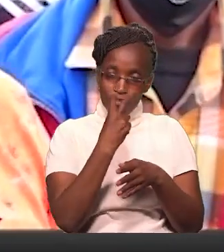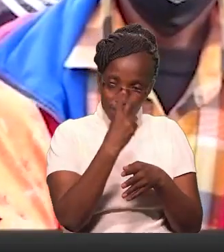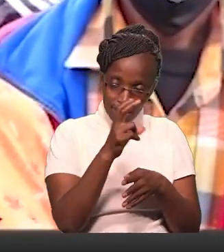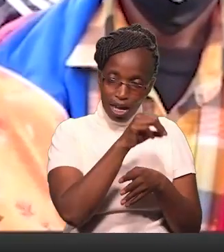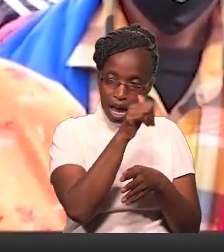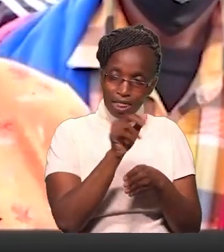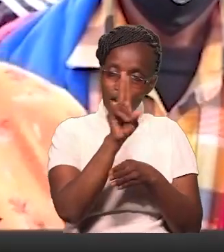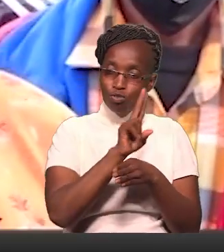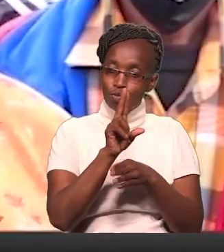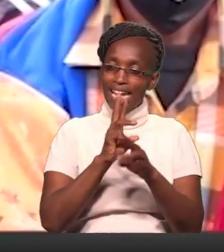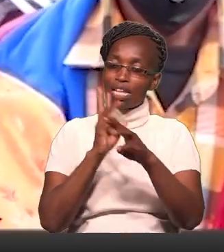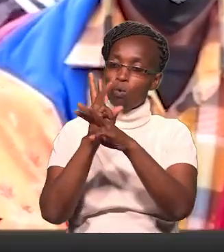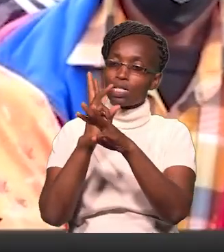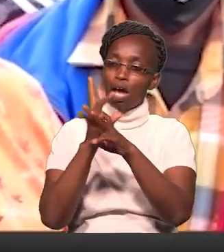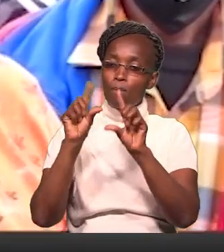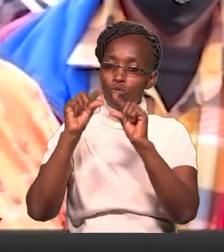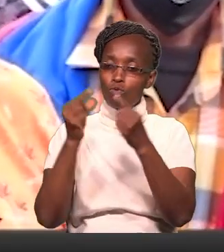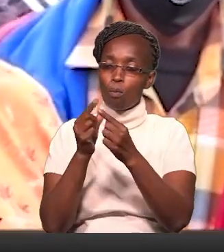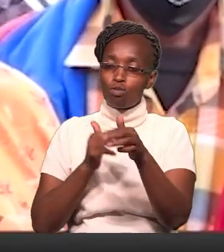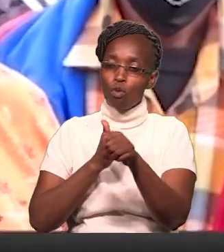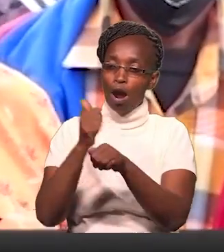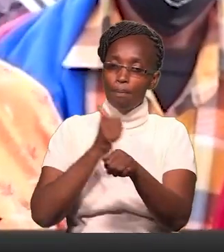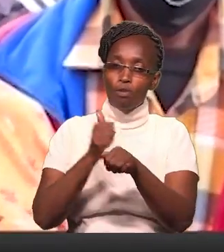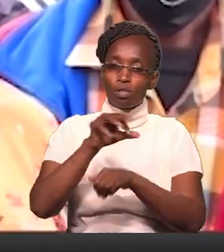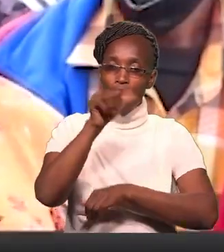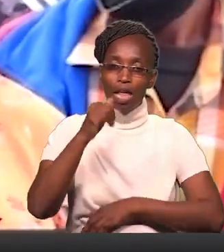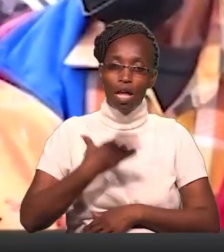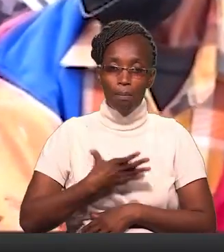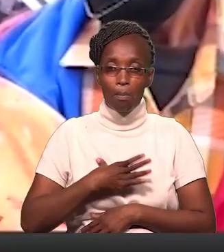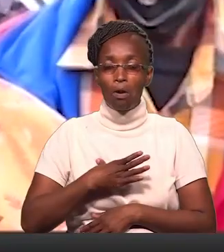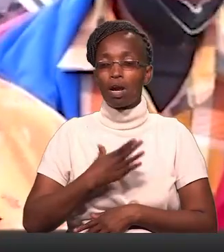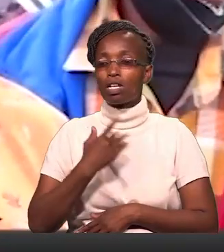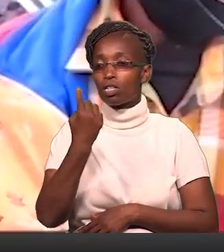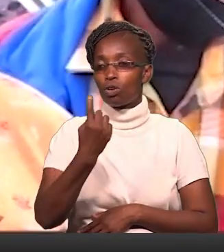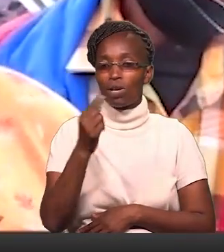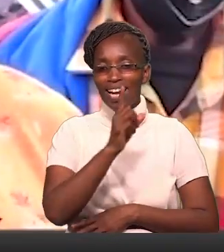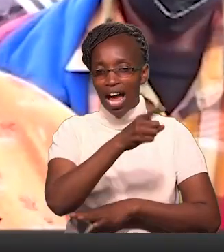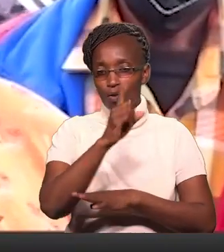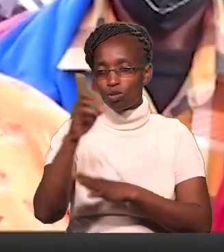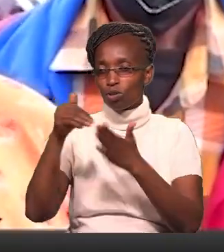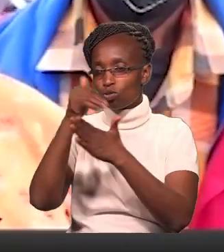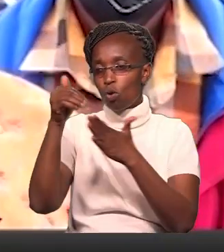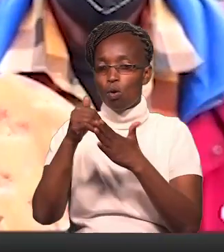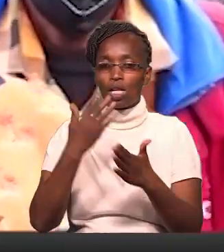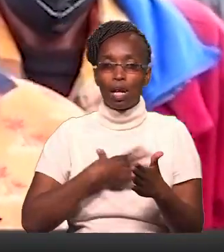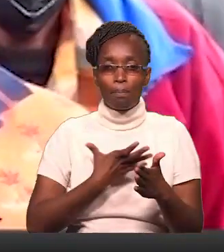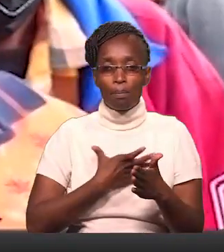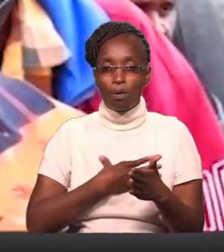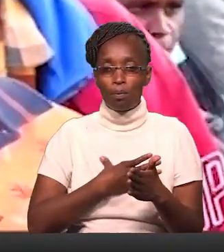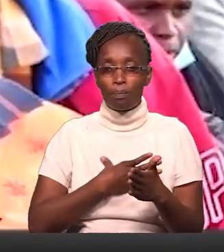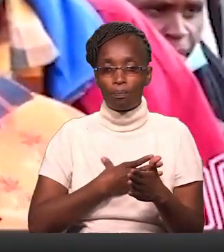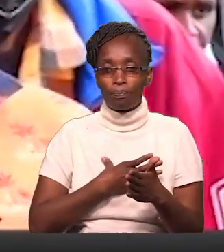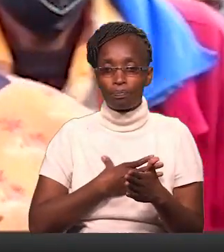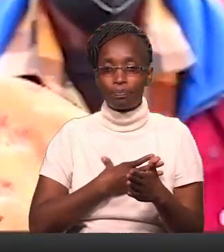abuse others because you cannot be felt by abusing others so it's just a question to everybody let us be